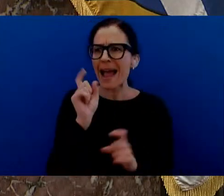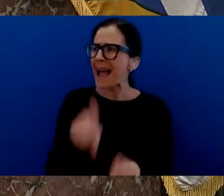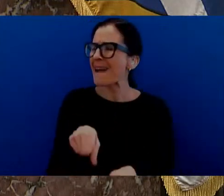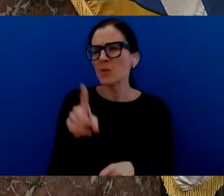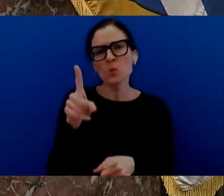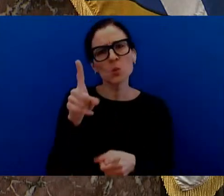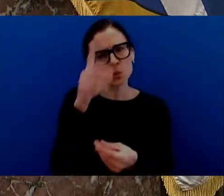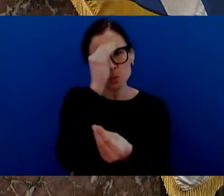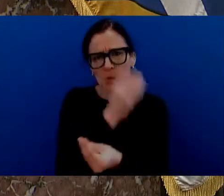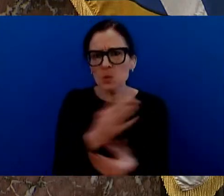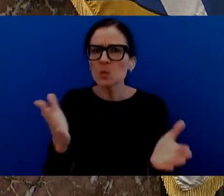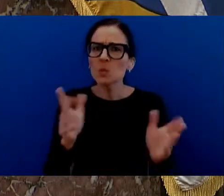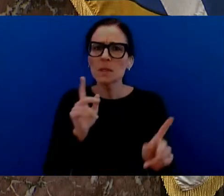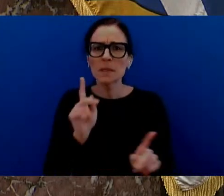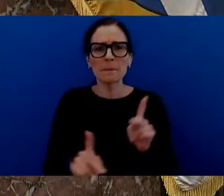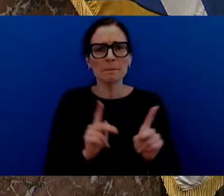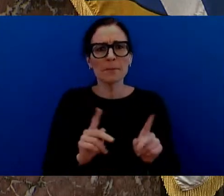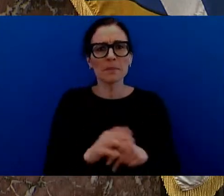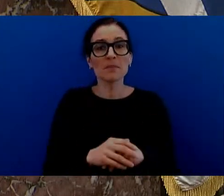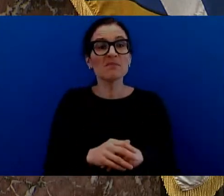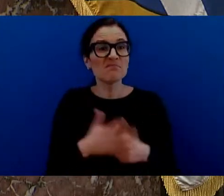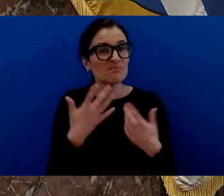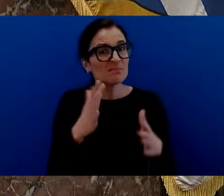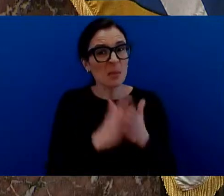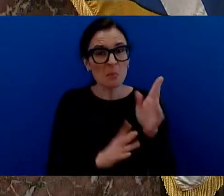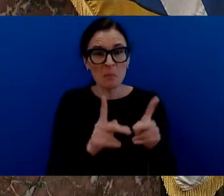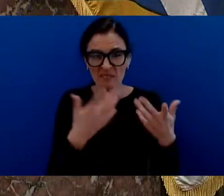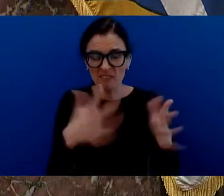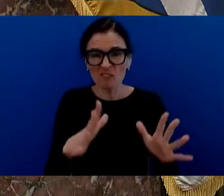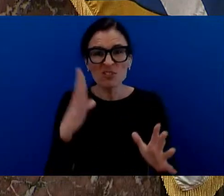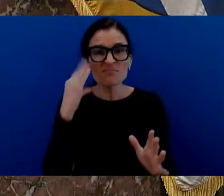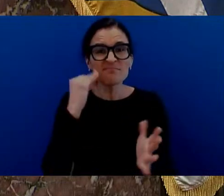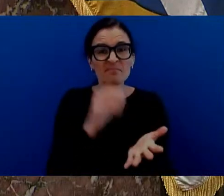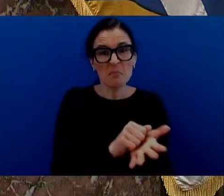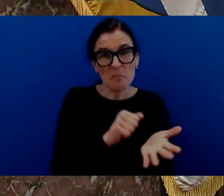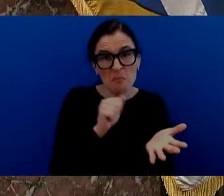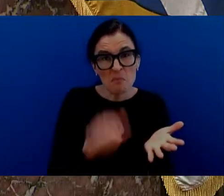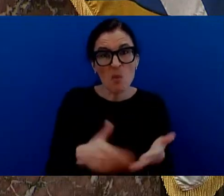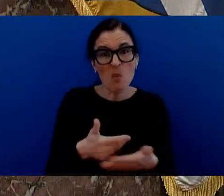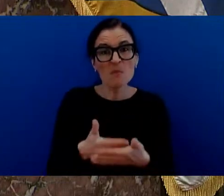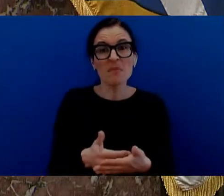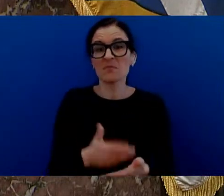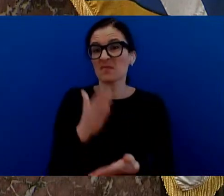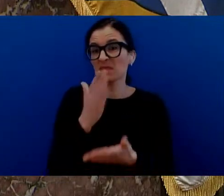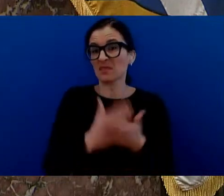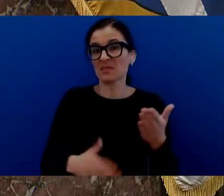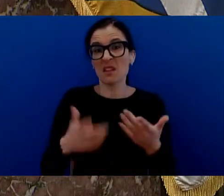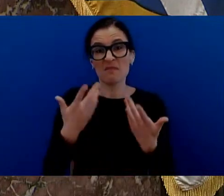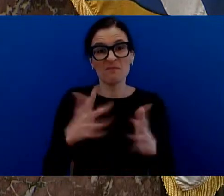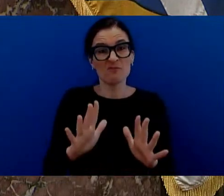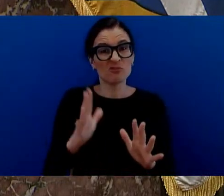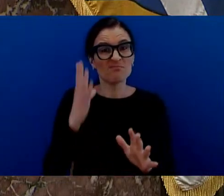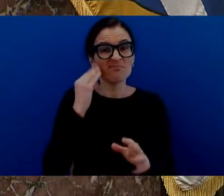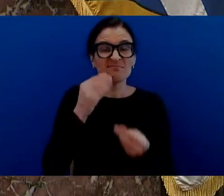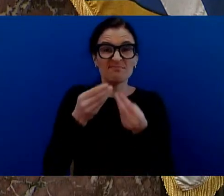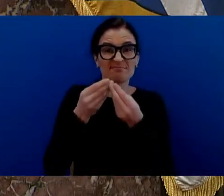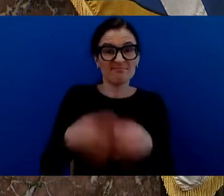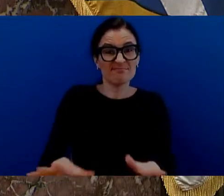had miscarriage. So when that baby comes back, they're the two-spirit.